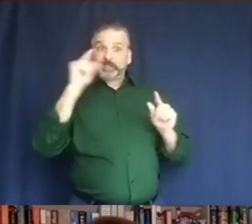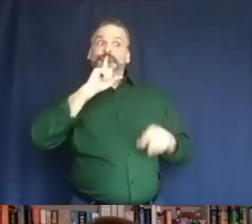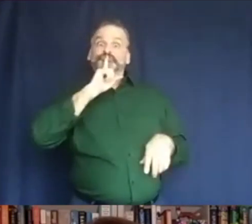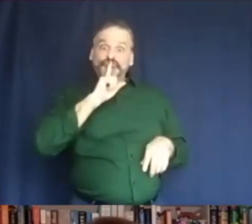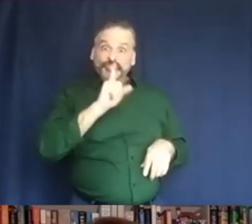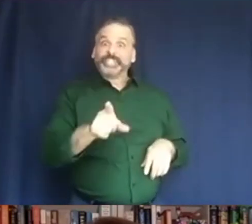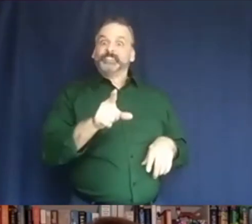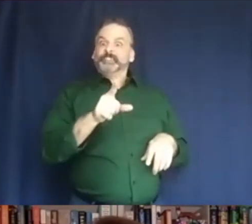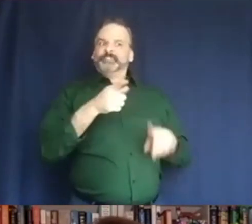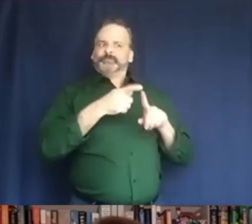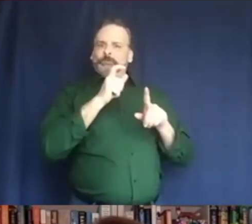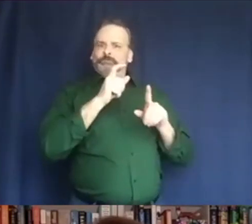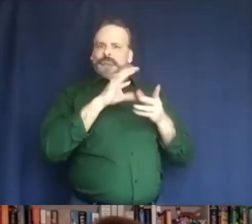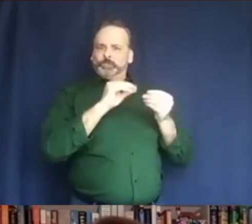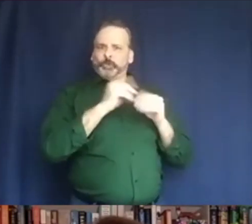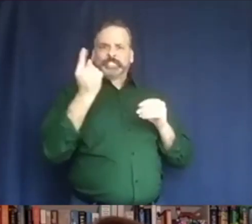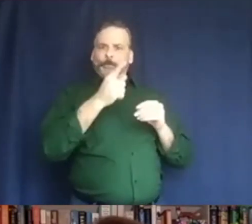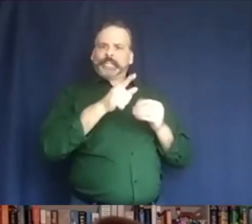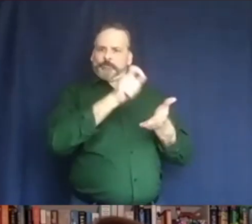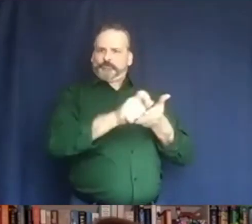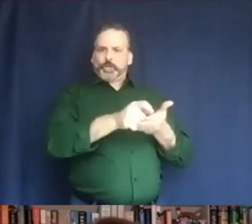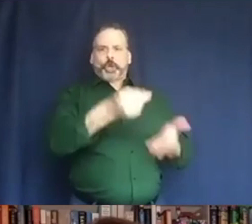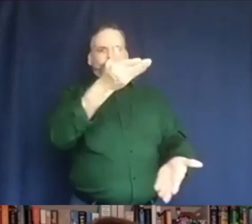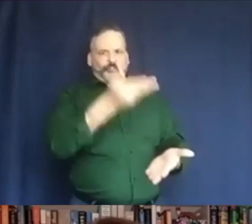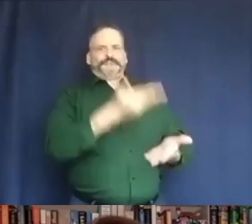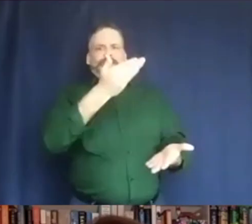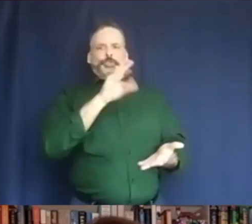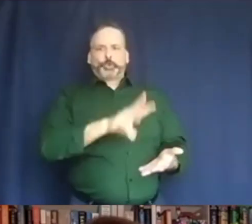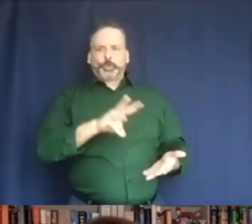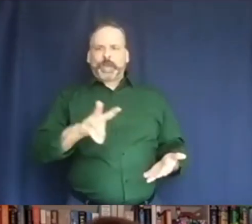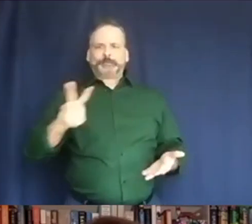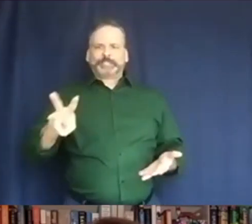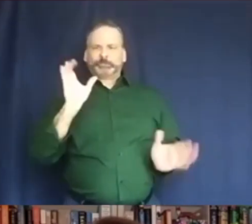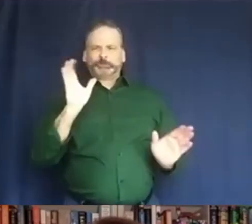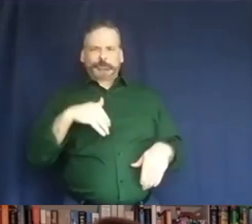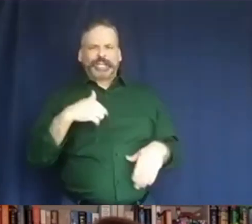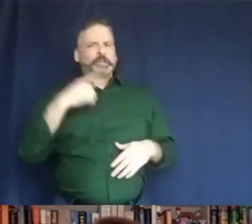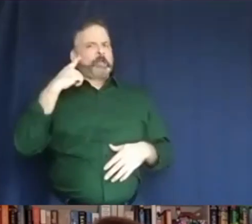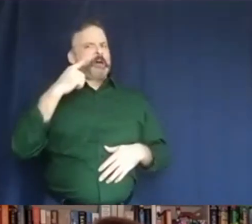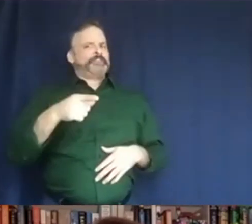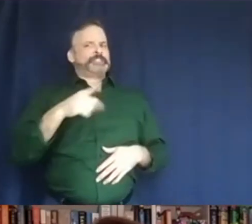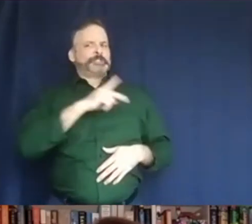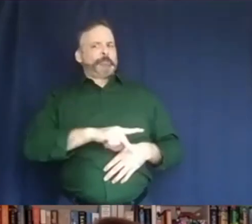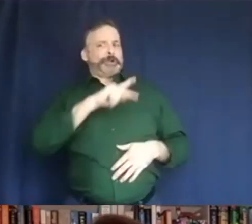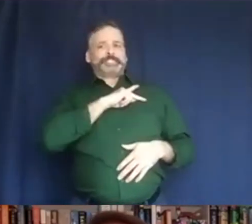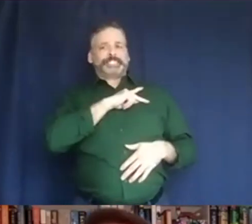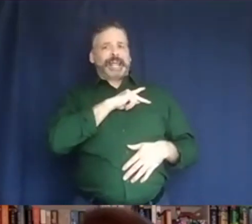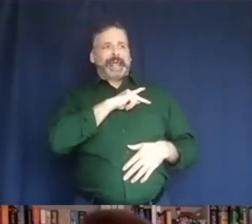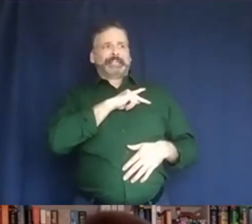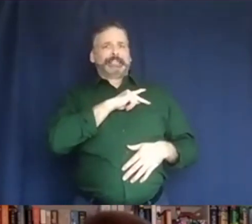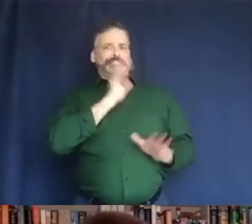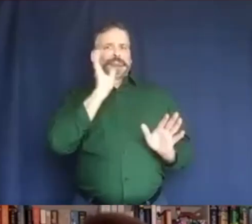had written down on a very like official website. And I was like, that is so strange. I thought this was just like a personality quirk of my